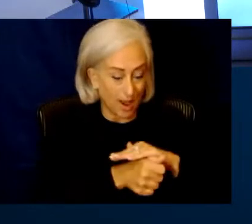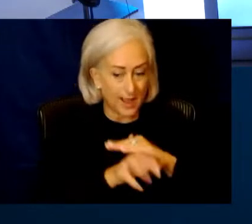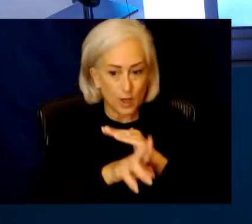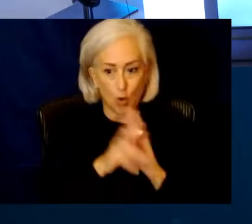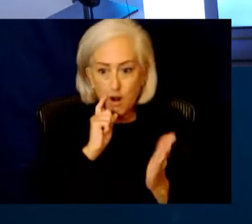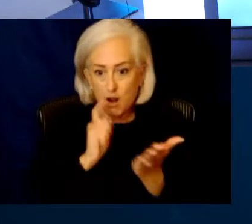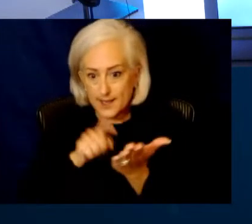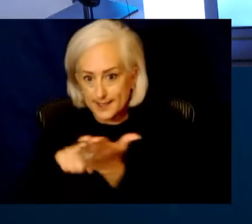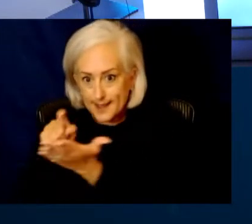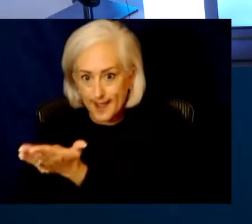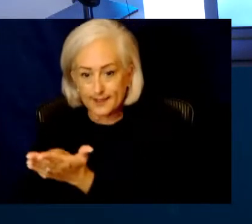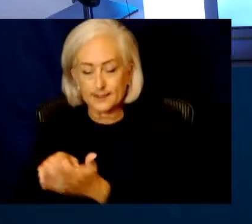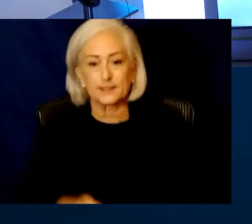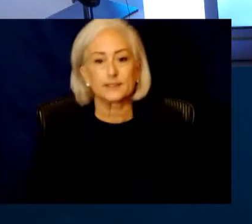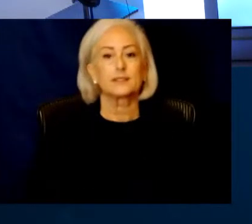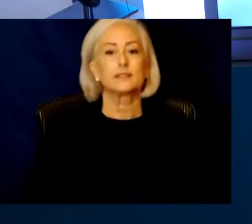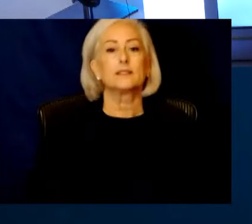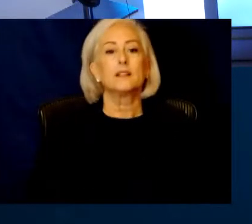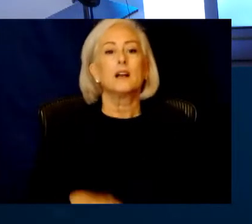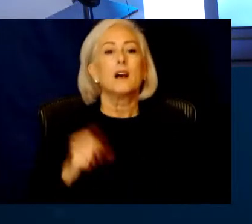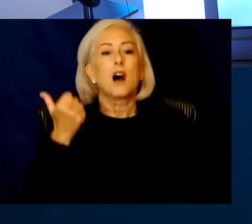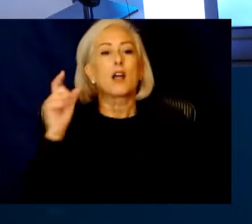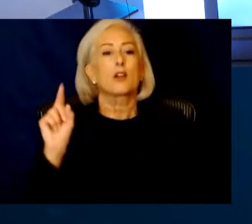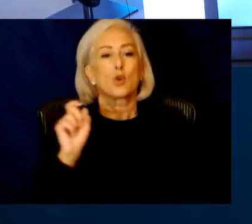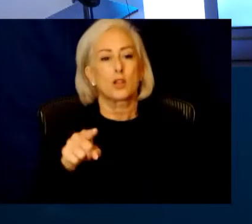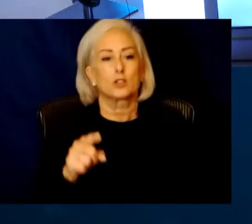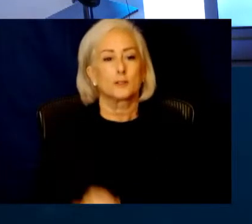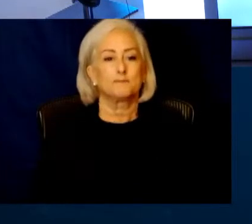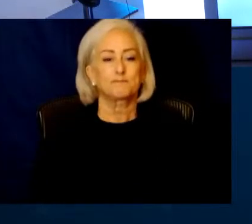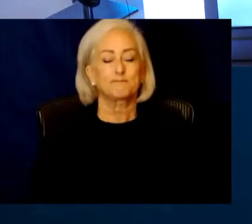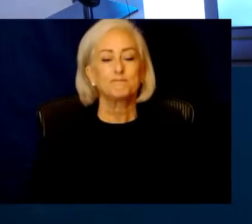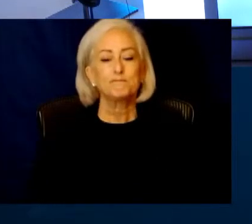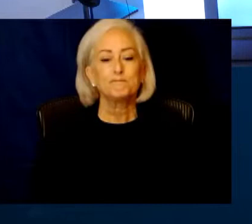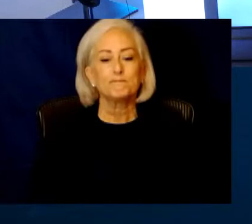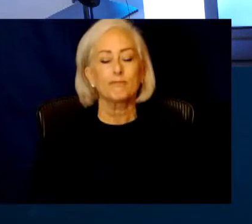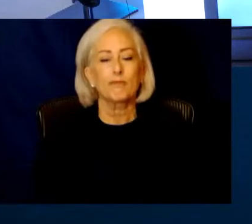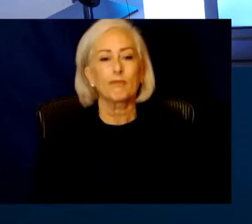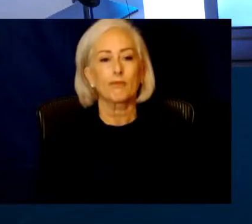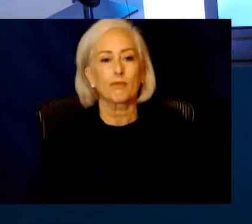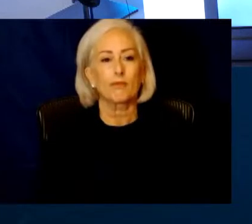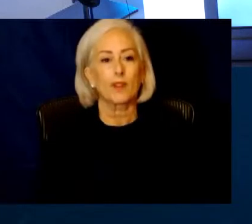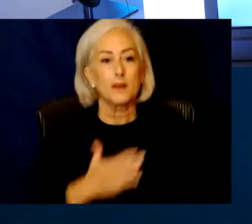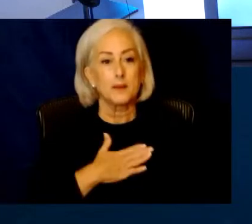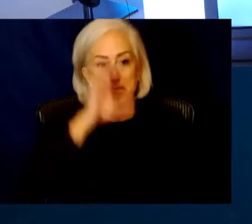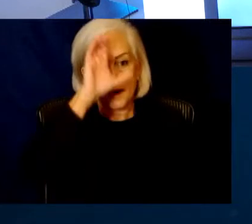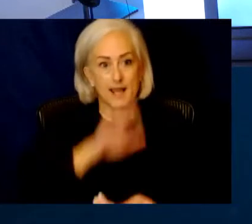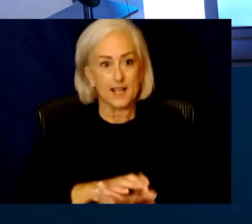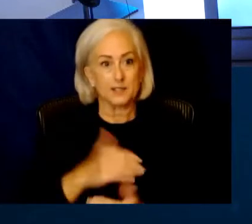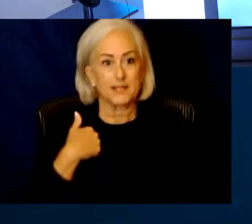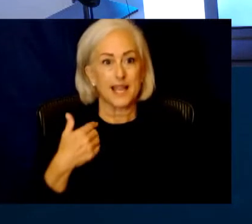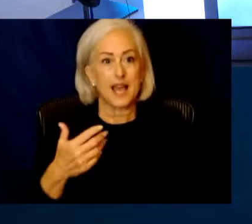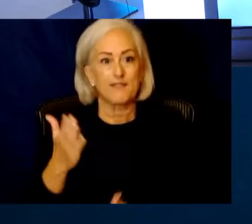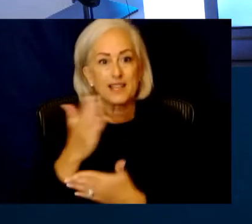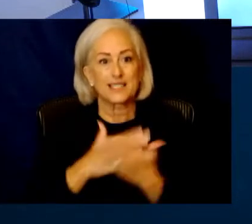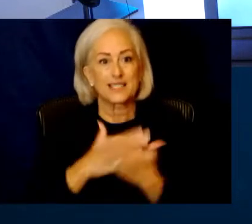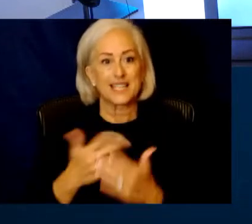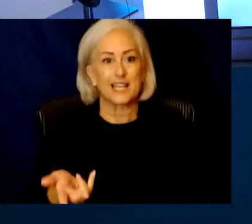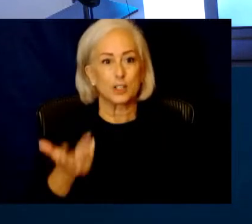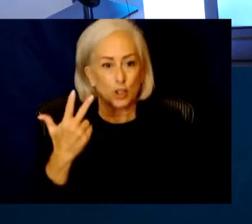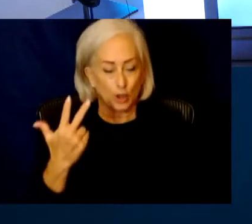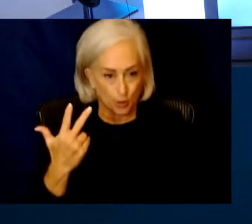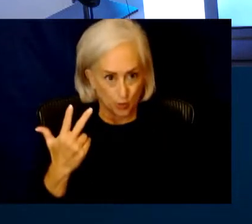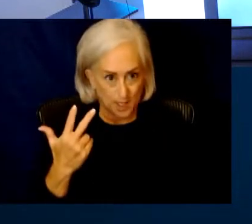a question for you again, Dr. Ashcraft. She says, my husband has stage 3 rectal cancer and is scheduled for